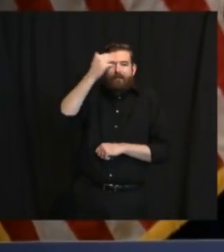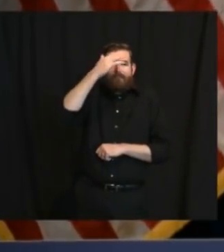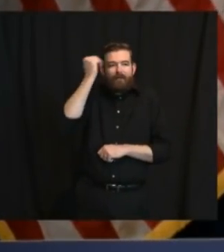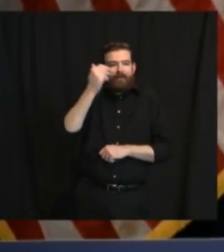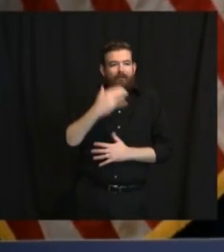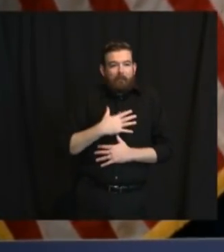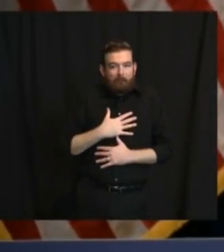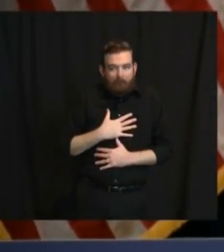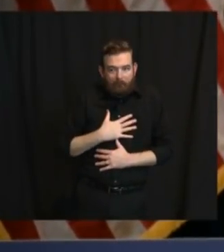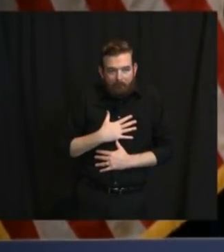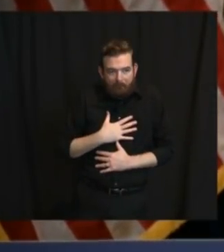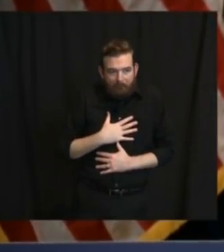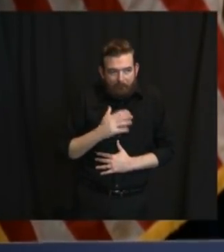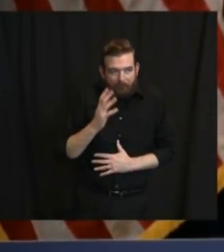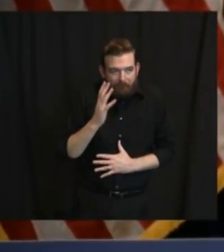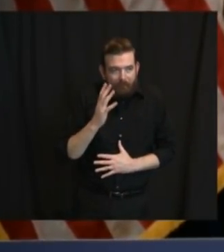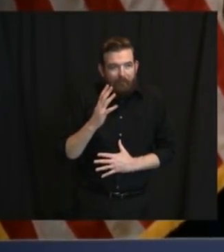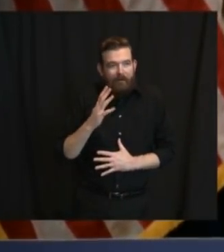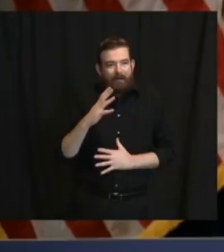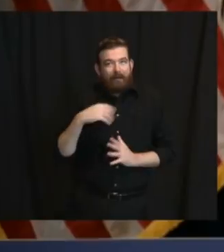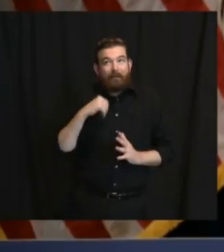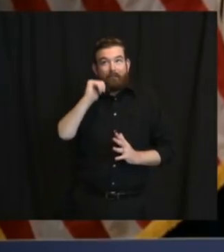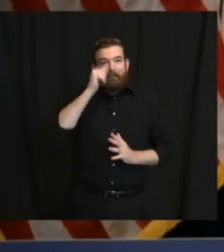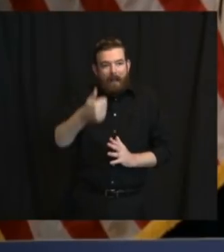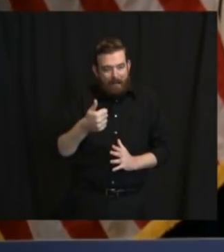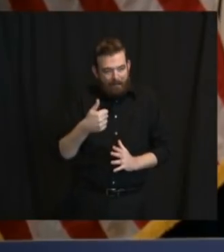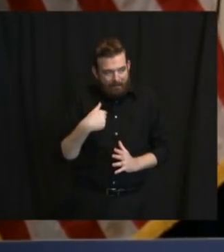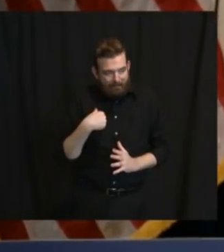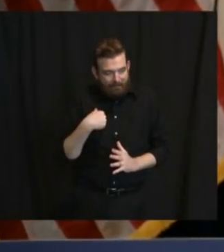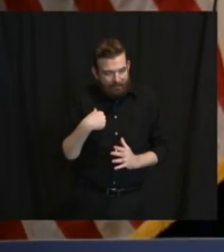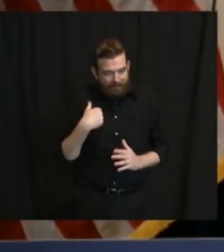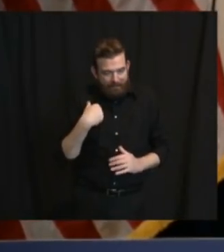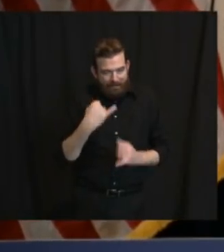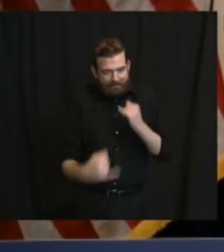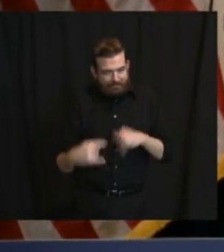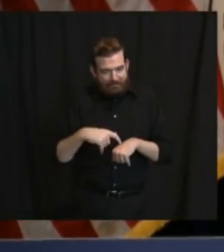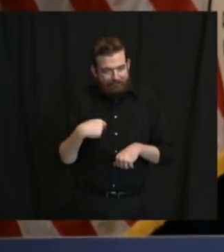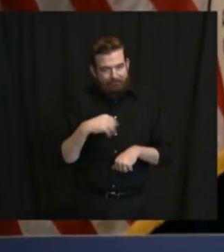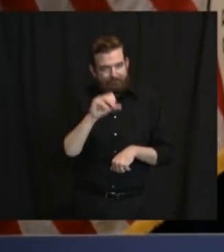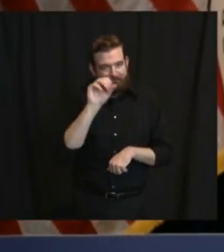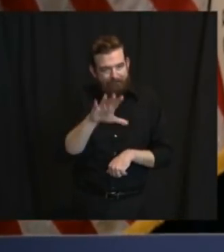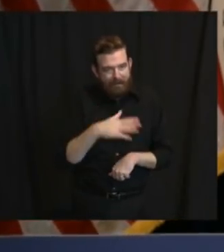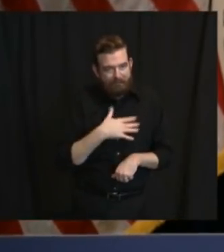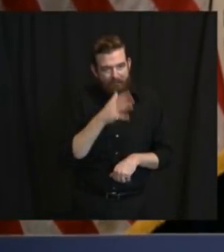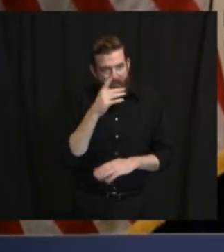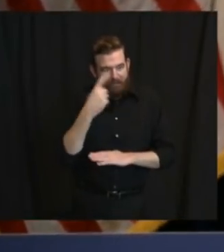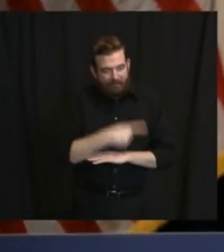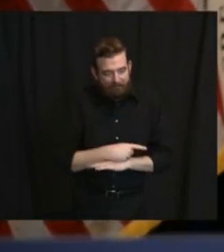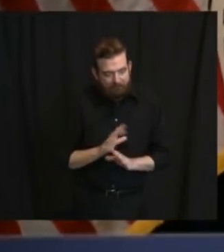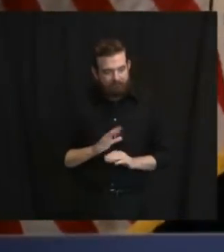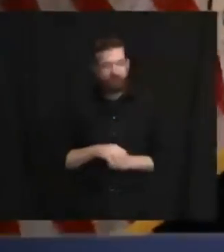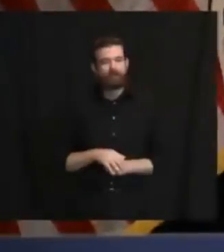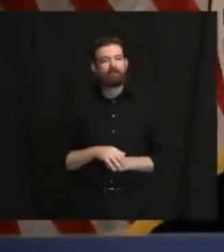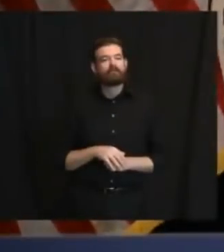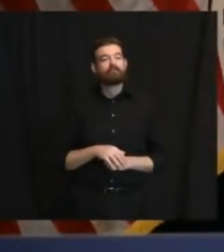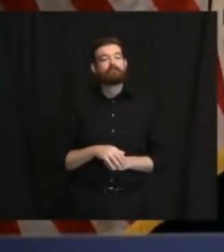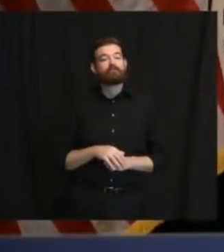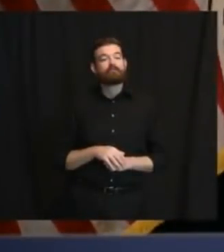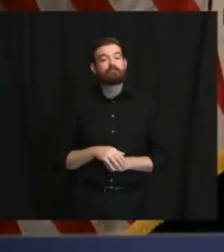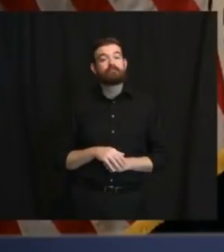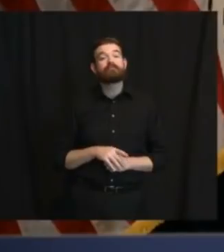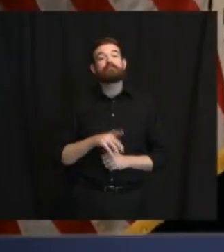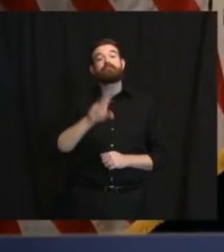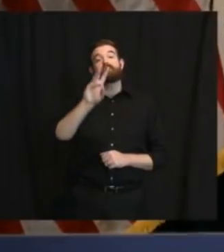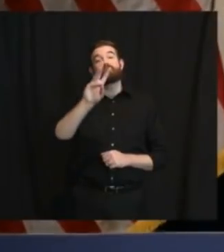give myself one more chance. Listen, Judy, I think the same 6 counties are still locus of the most amount